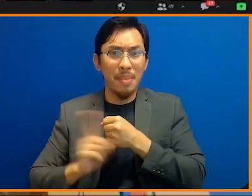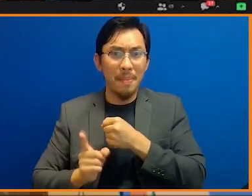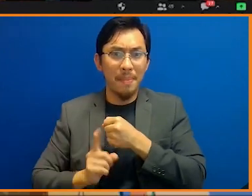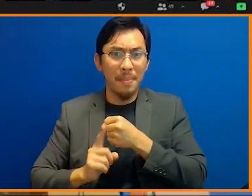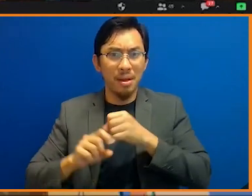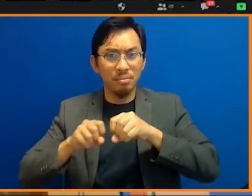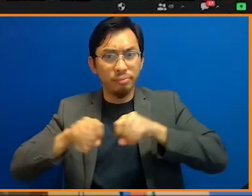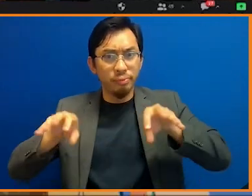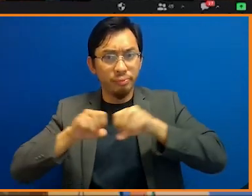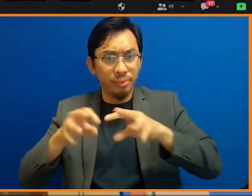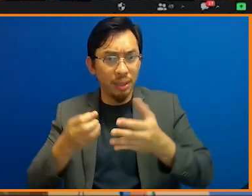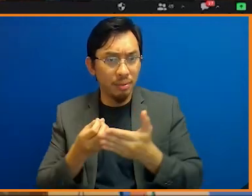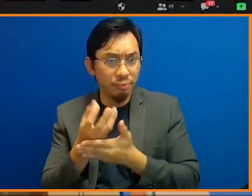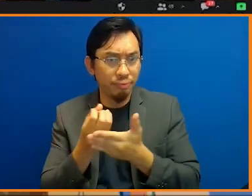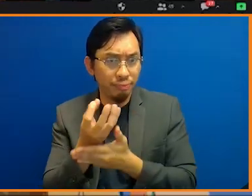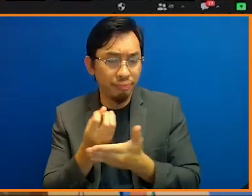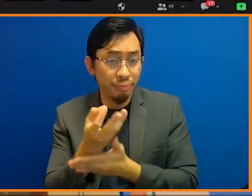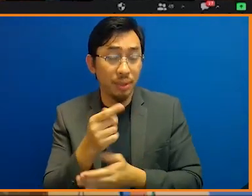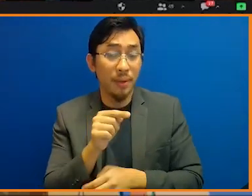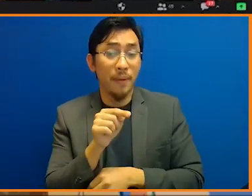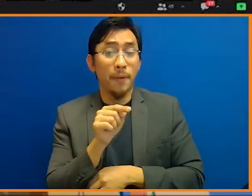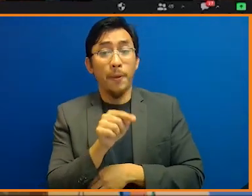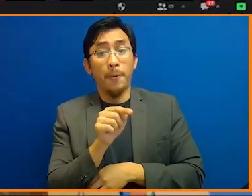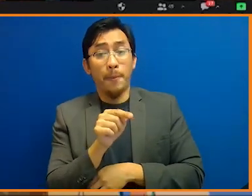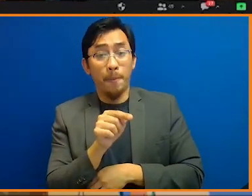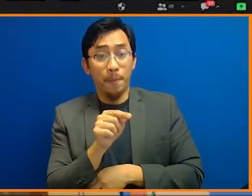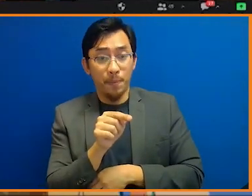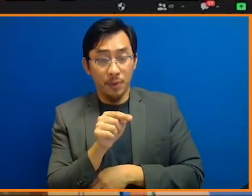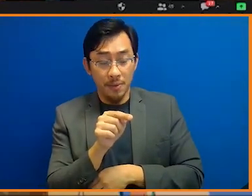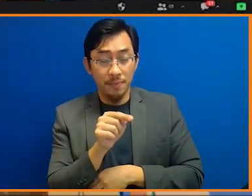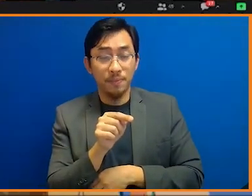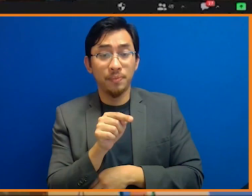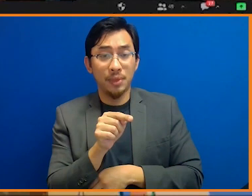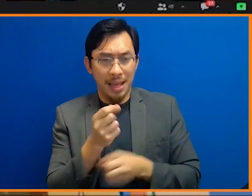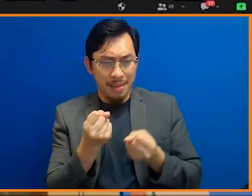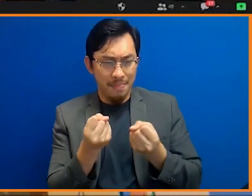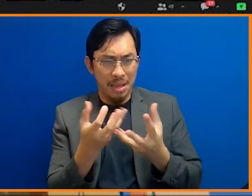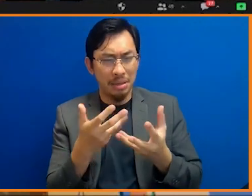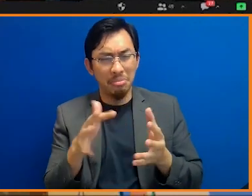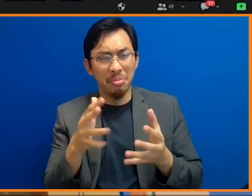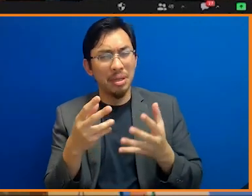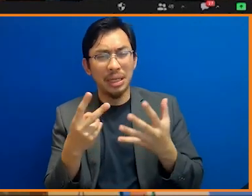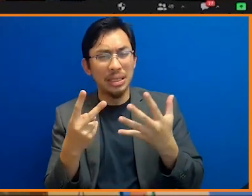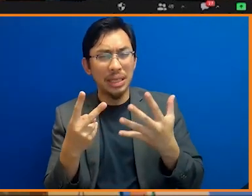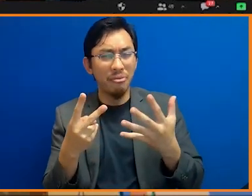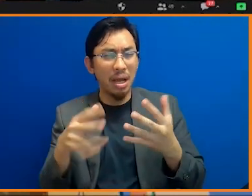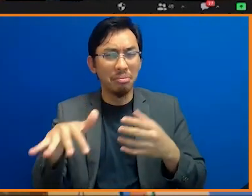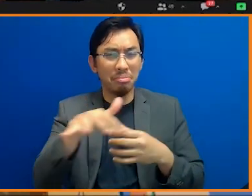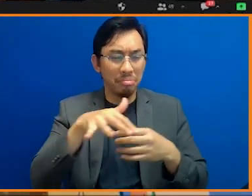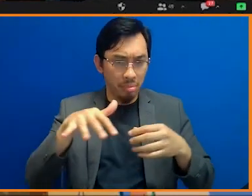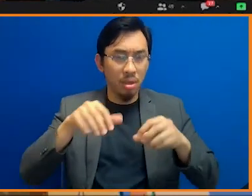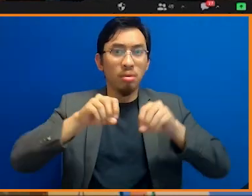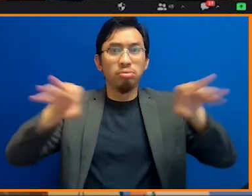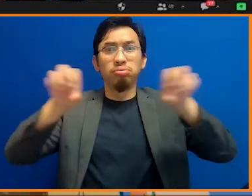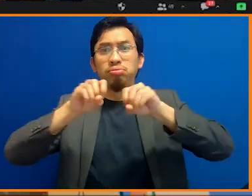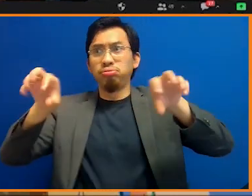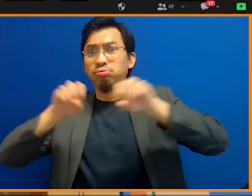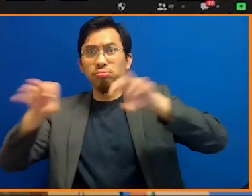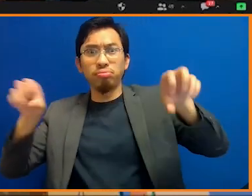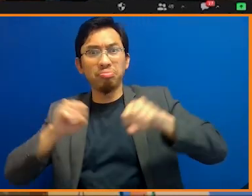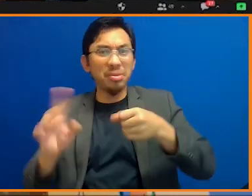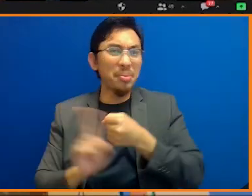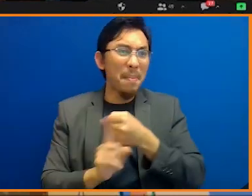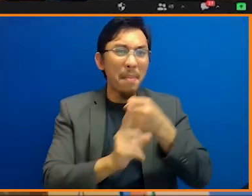have another warning types. So if there was a magnitude 7 somewhere in the red zone,